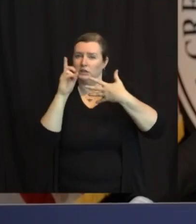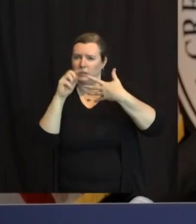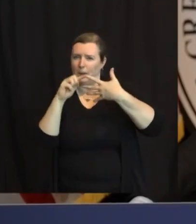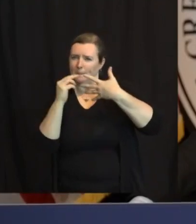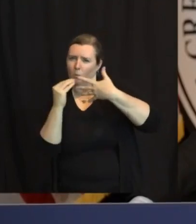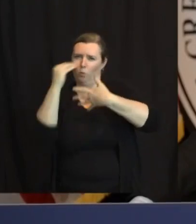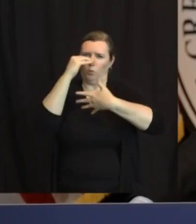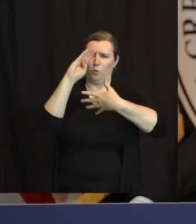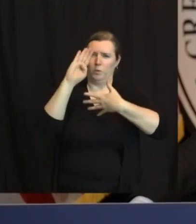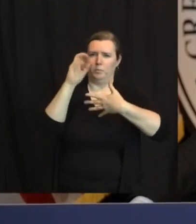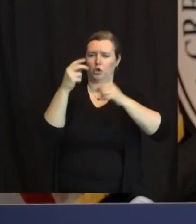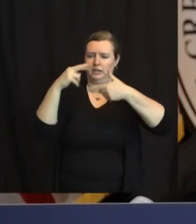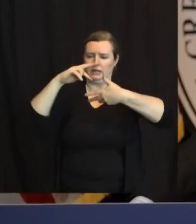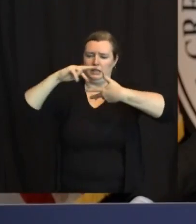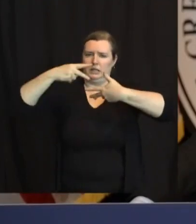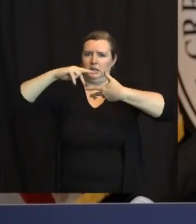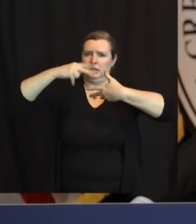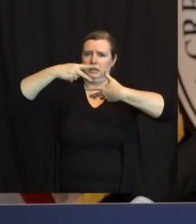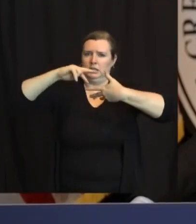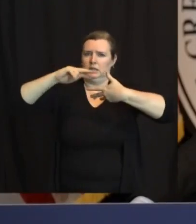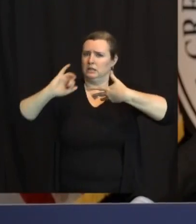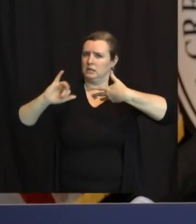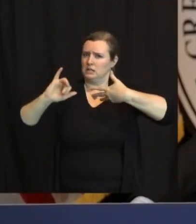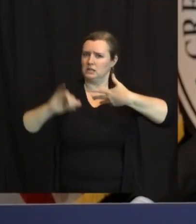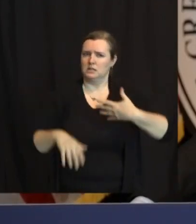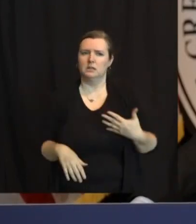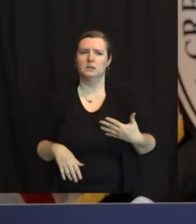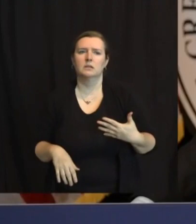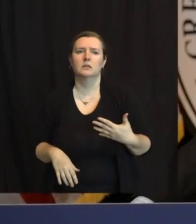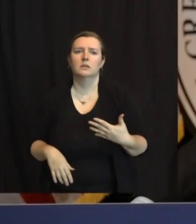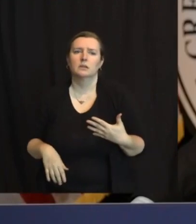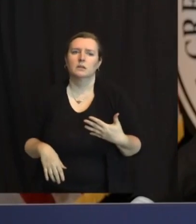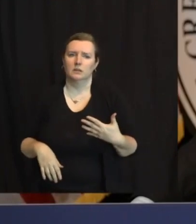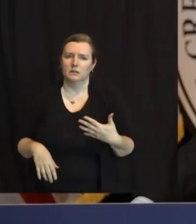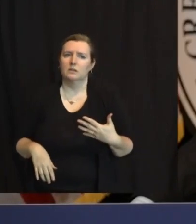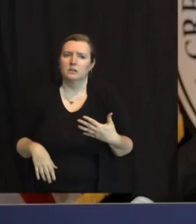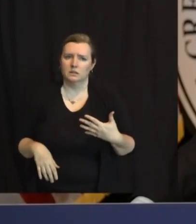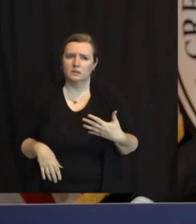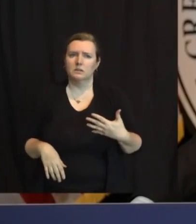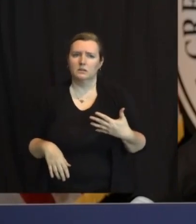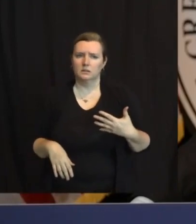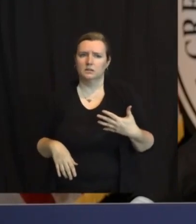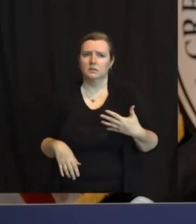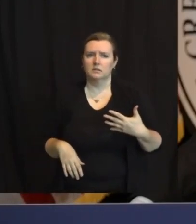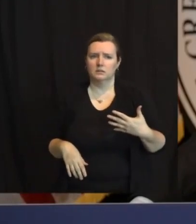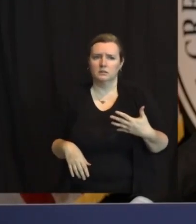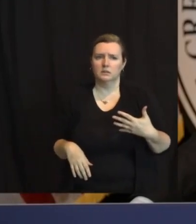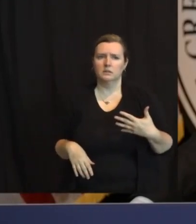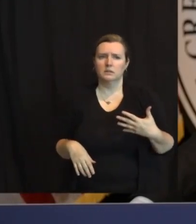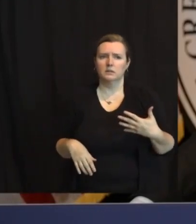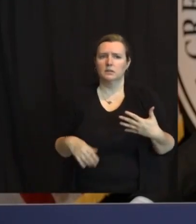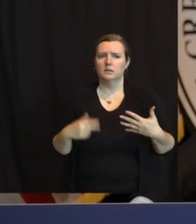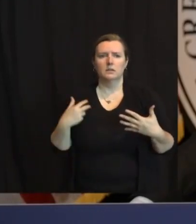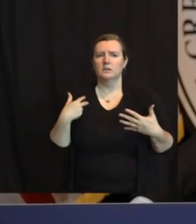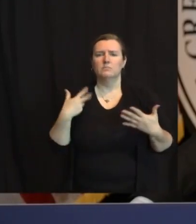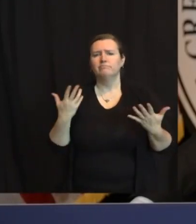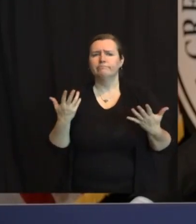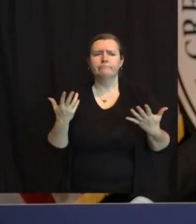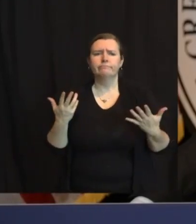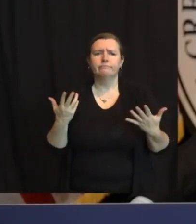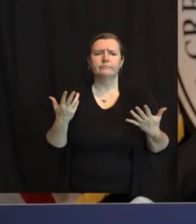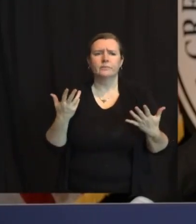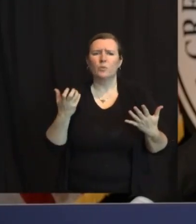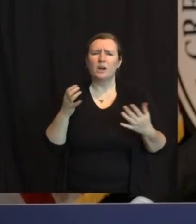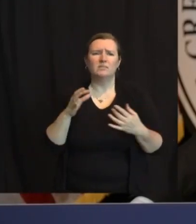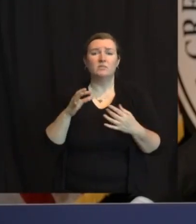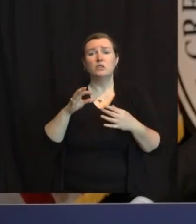down. You and Ed sent me a very interesting chart, which we don't have up today, but maybe we'll have that, the spot rate. And this